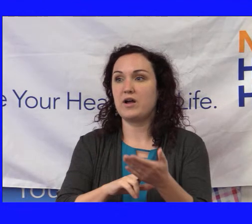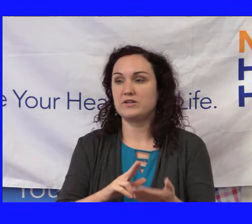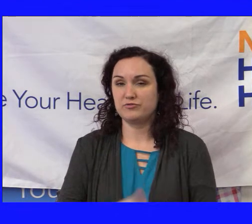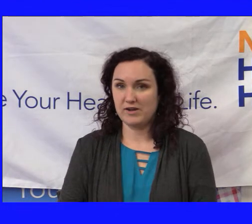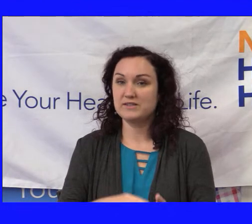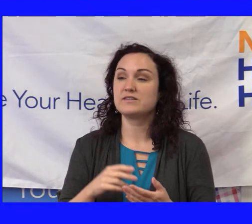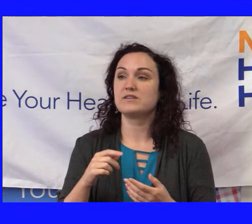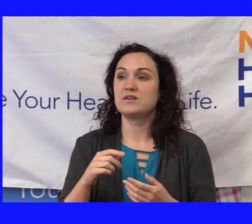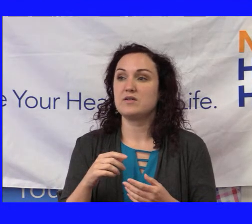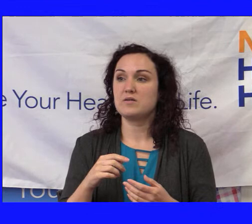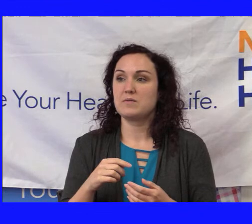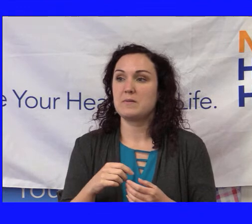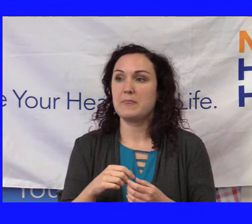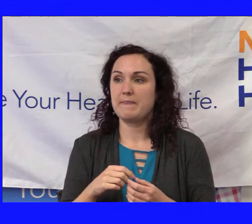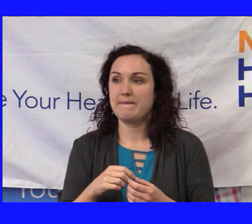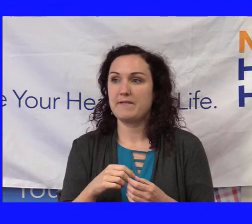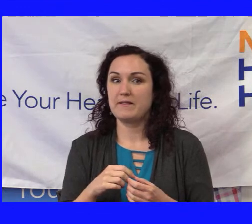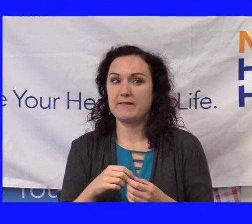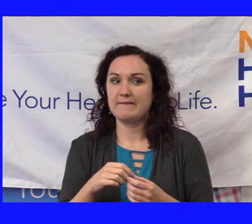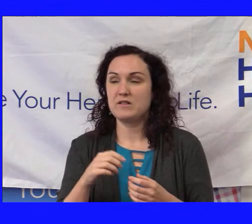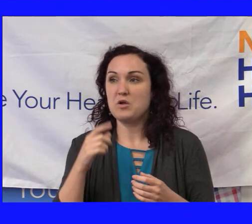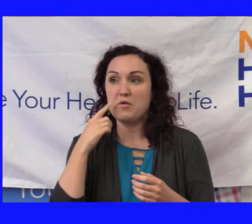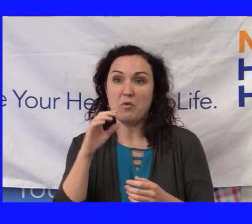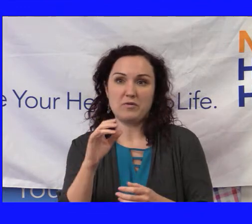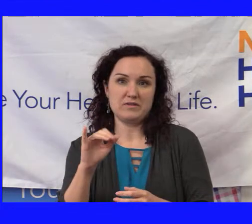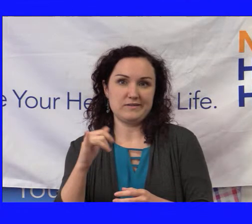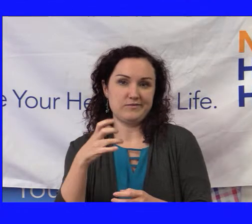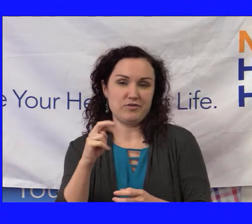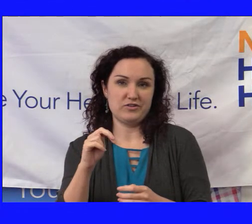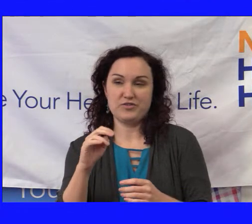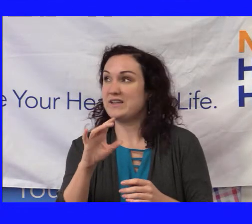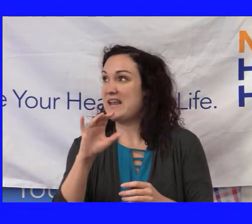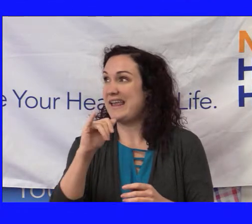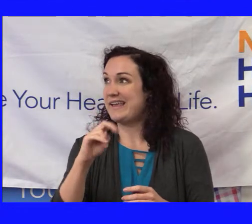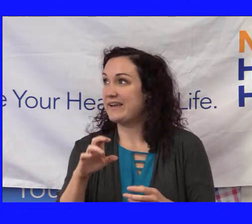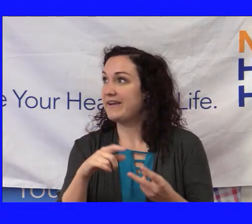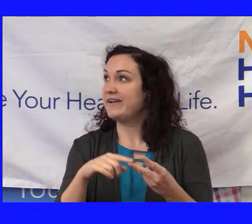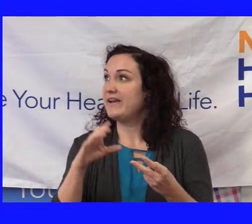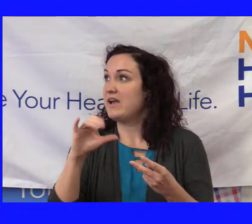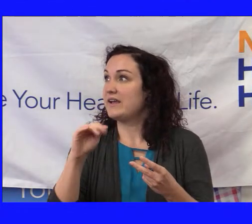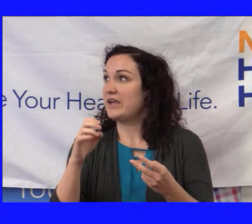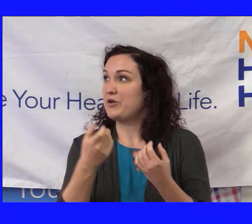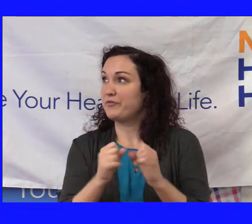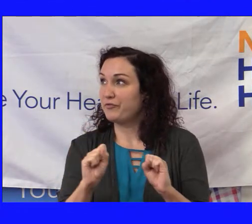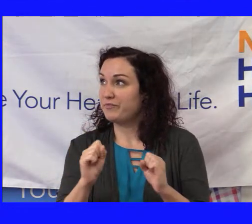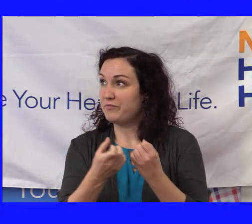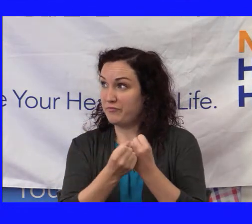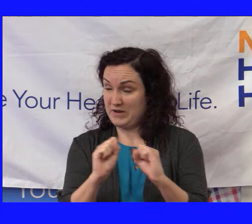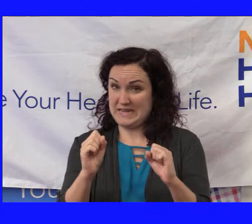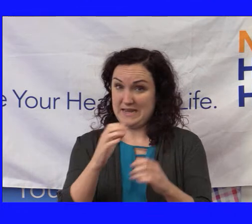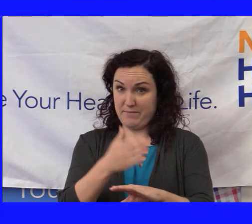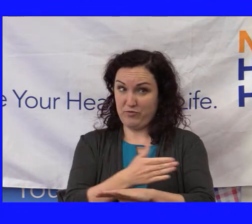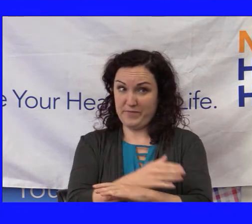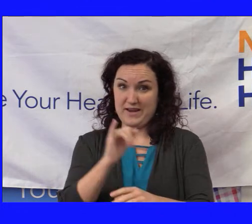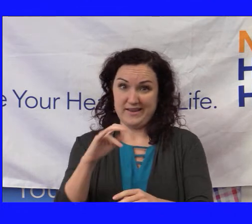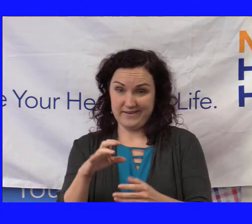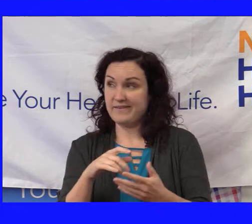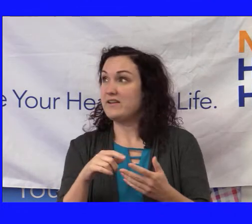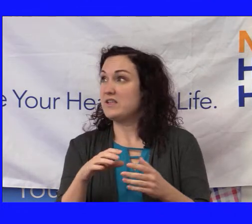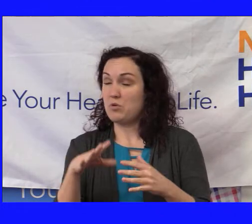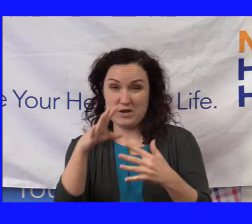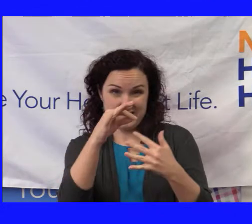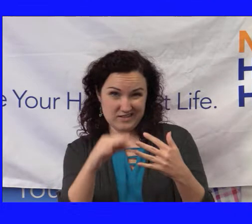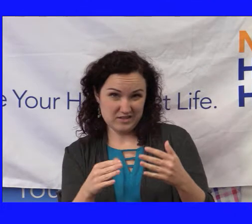JOCs, with 3 firms, Ballmer Construction, Inc., BA Global, Inc., and Carefree Improvements, Inc., the contractors that